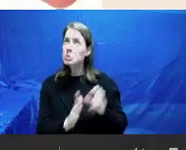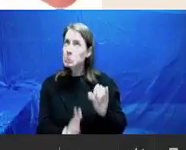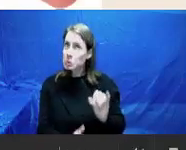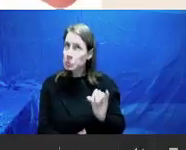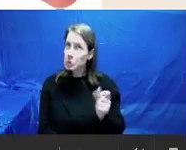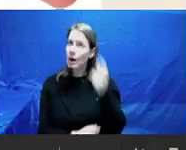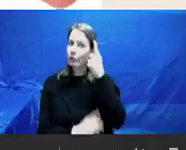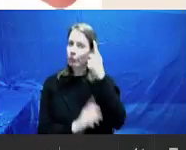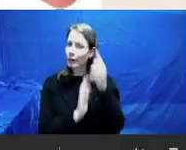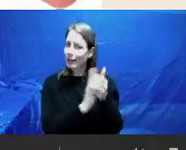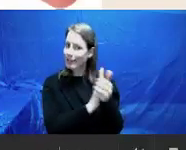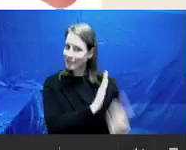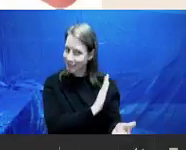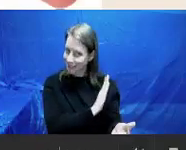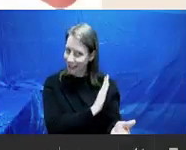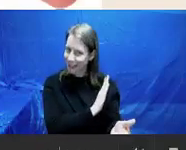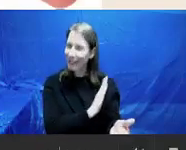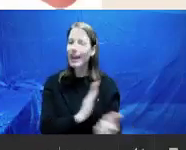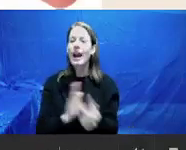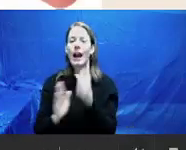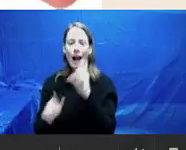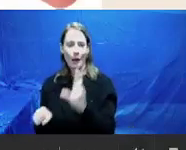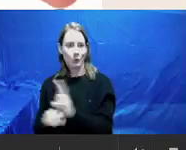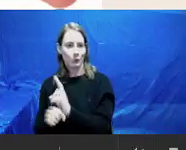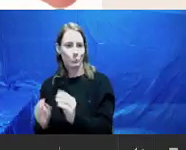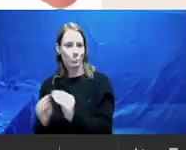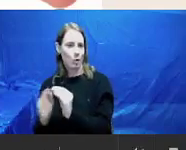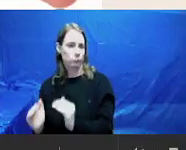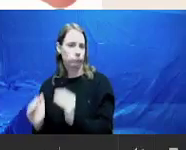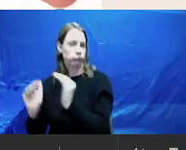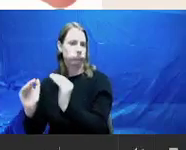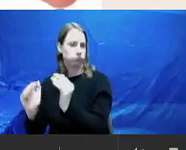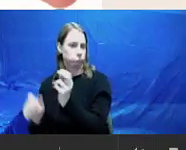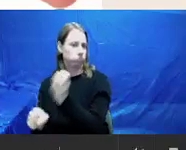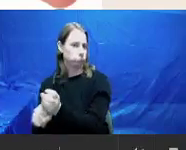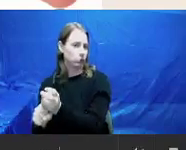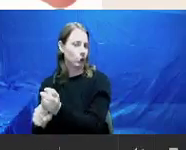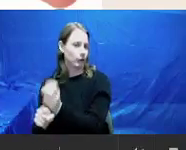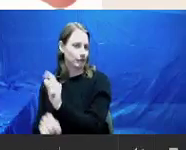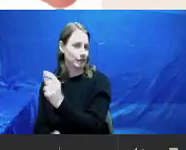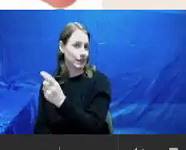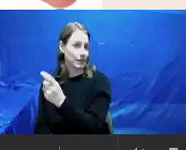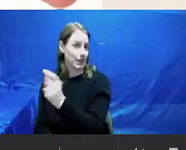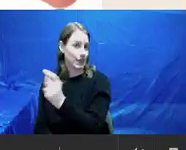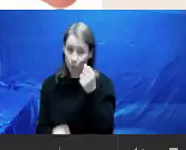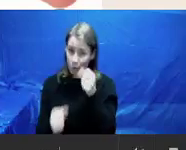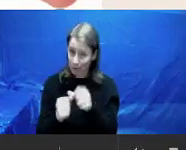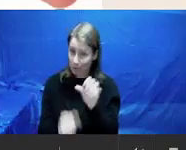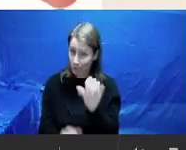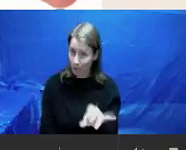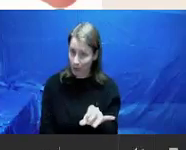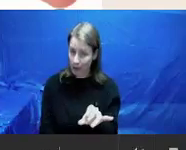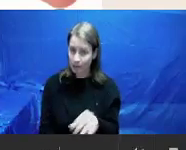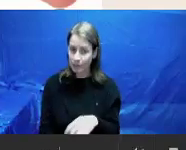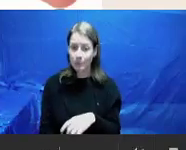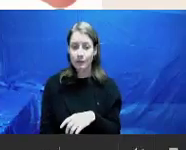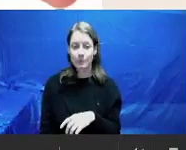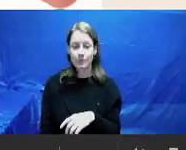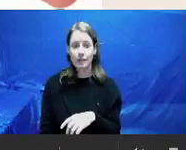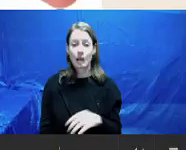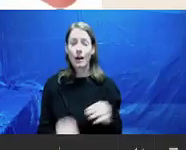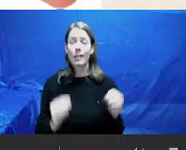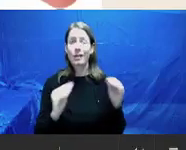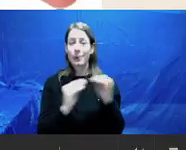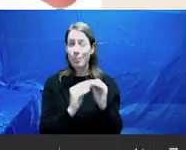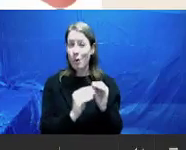that's a good match between them. So it's important for us to remember, the more difficult the task, the more difficult the concept, the